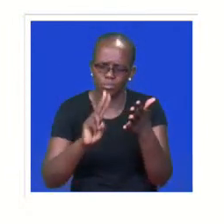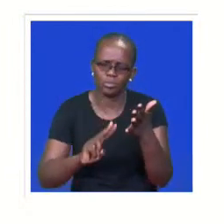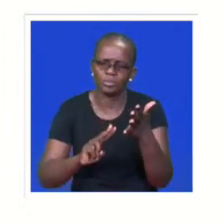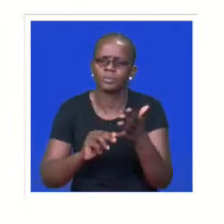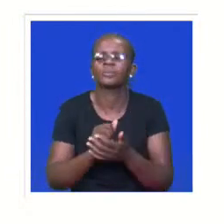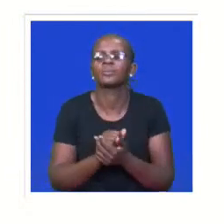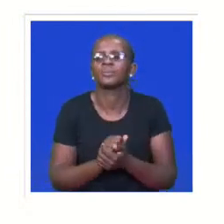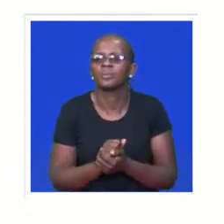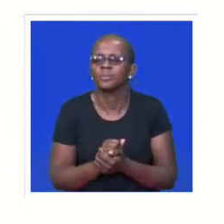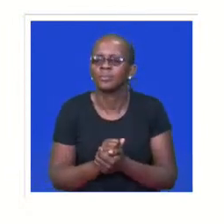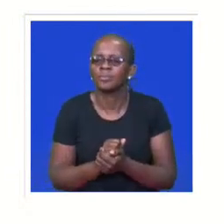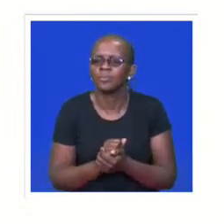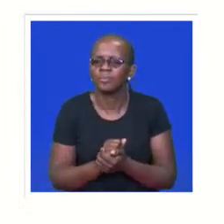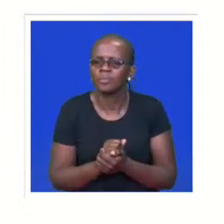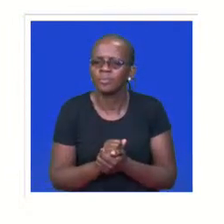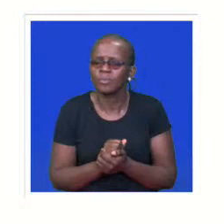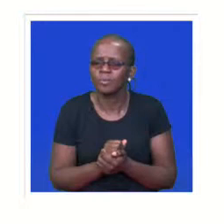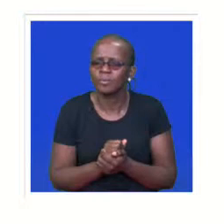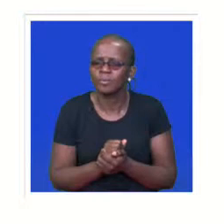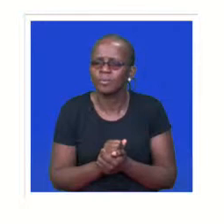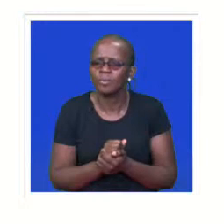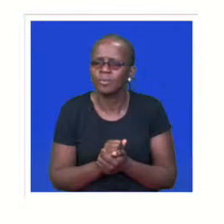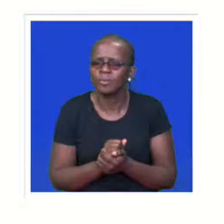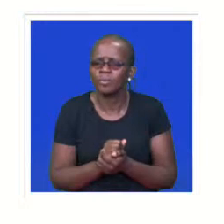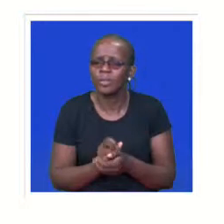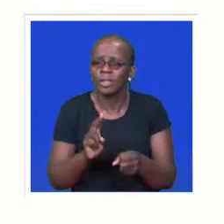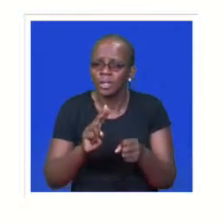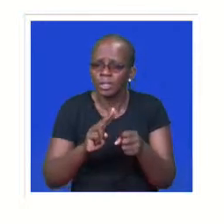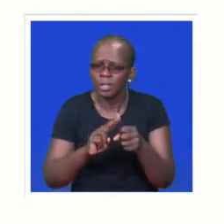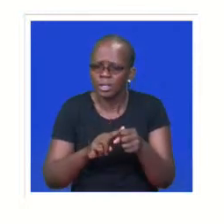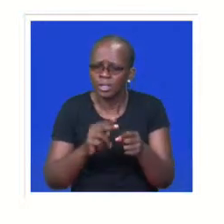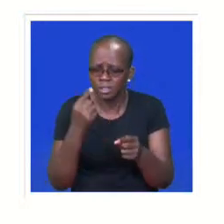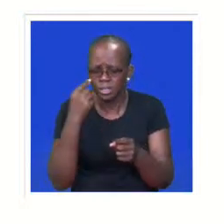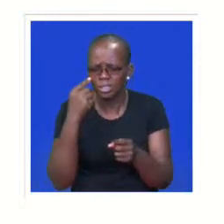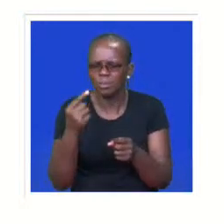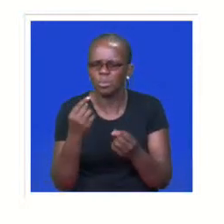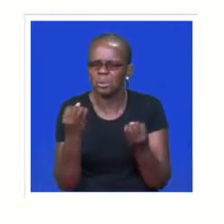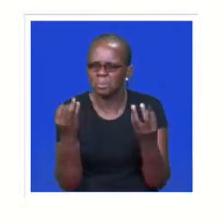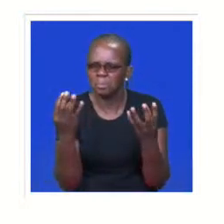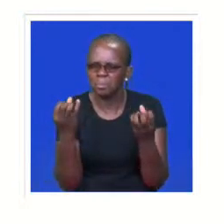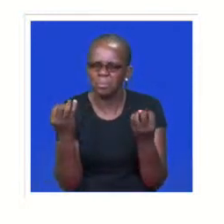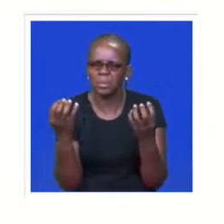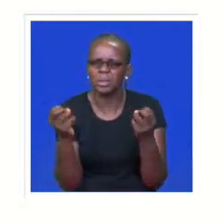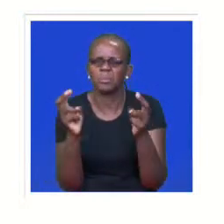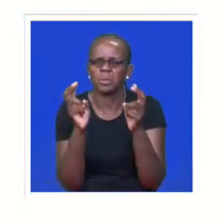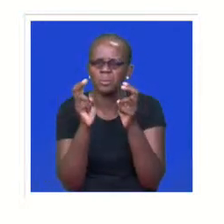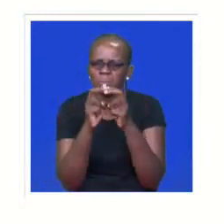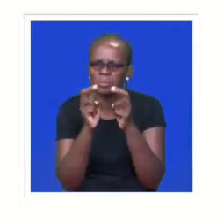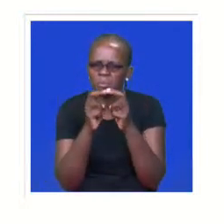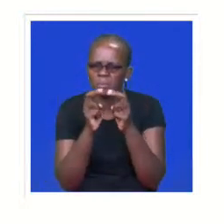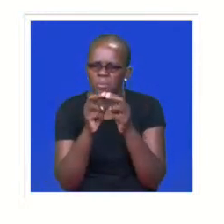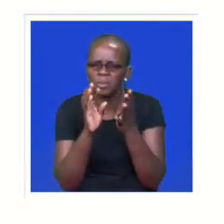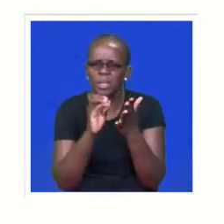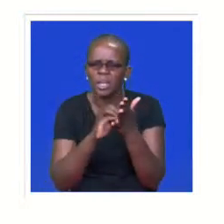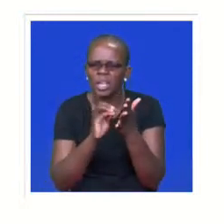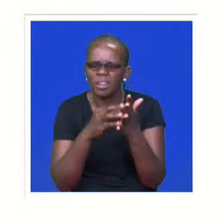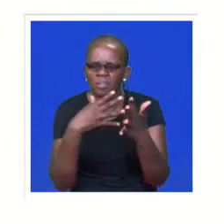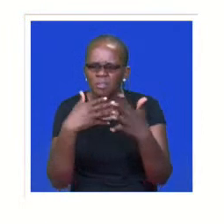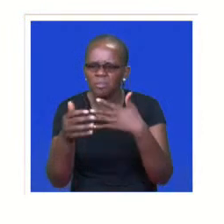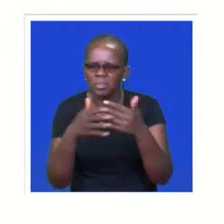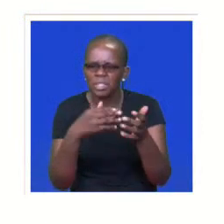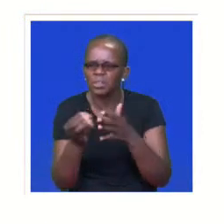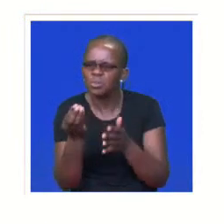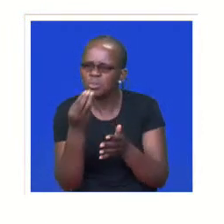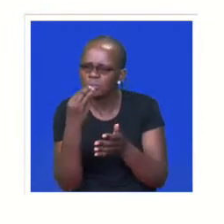can see that those mice there are carrying something there. There are some food parcels that those mice